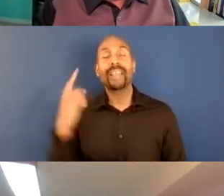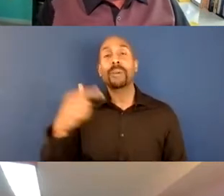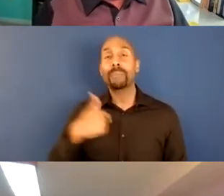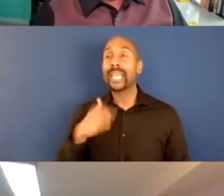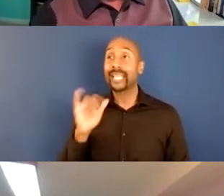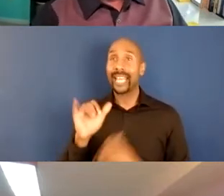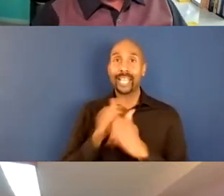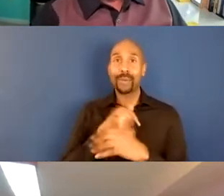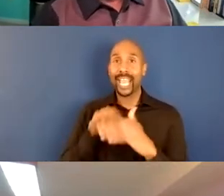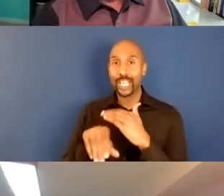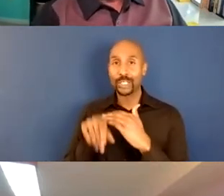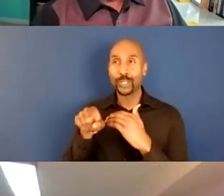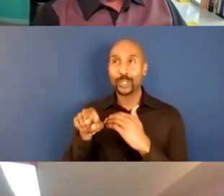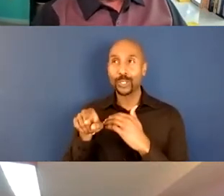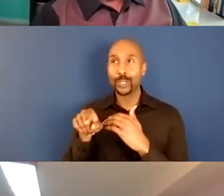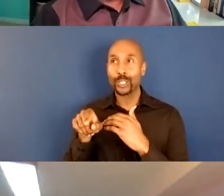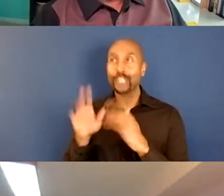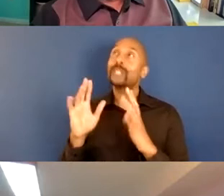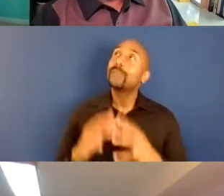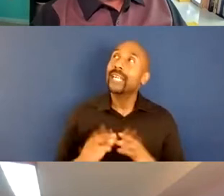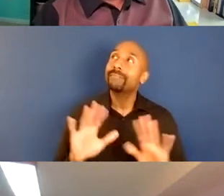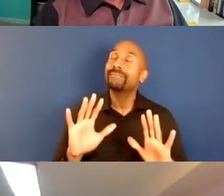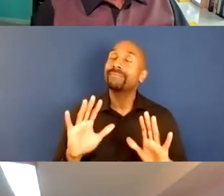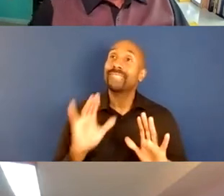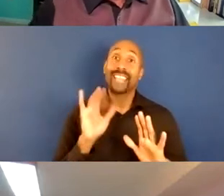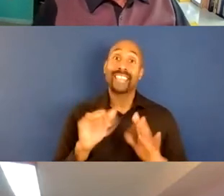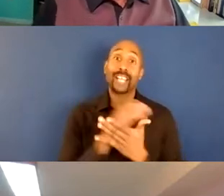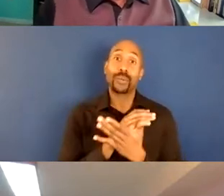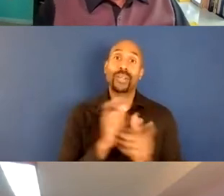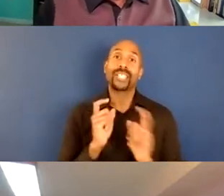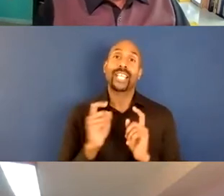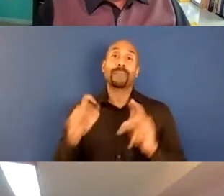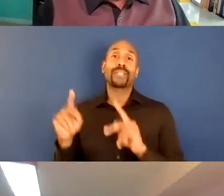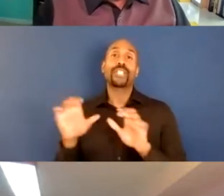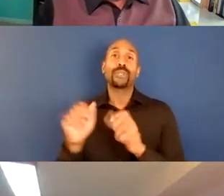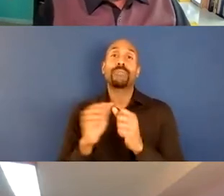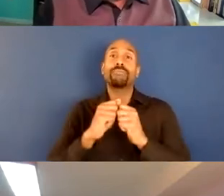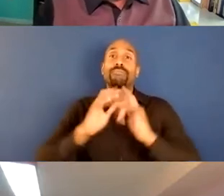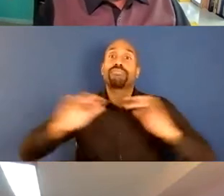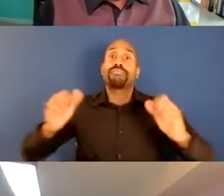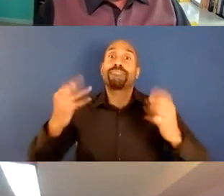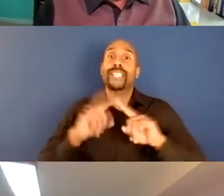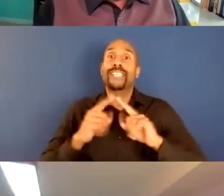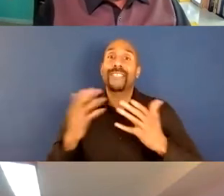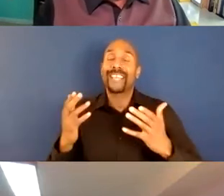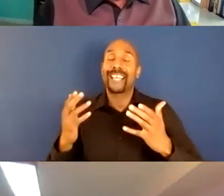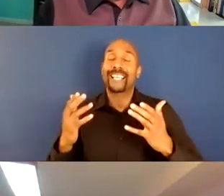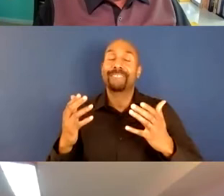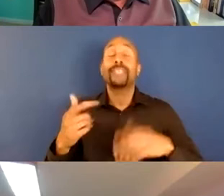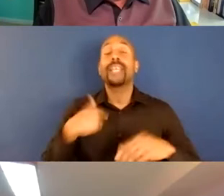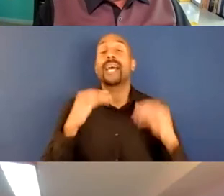into, it gave me permission to do all kinds of things. I'm teaching an algebra